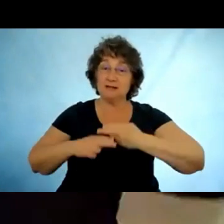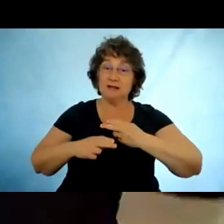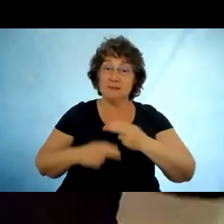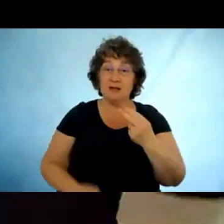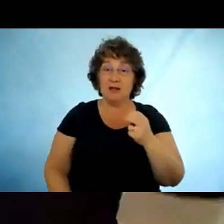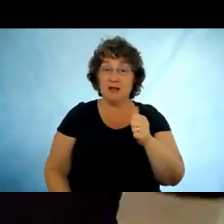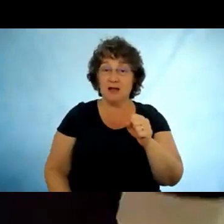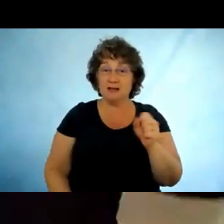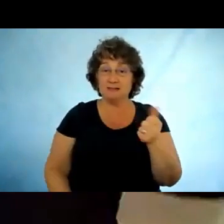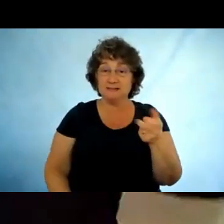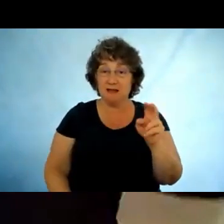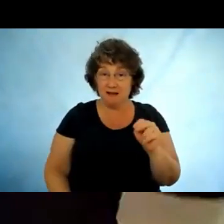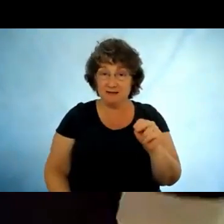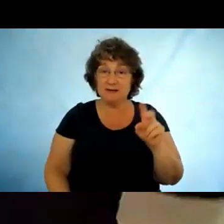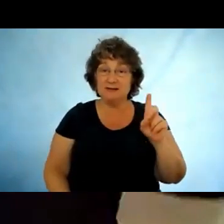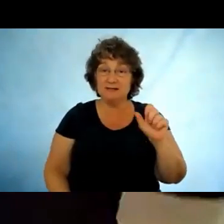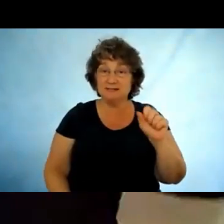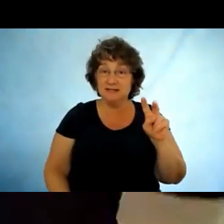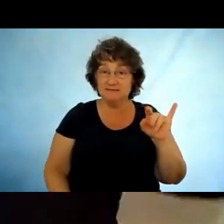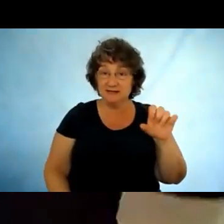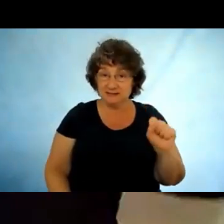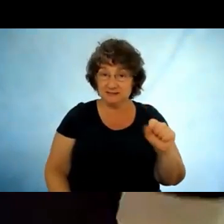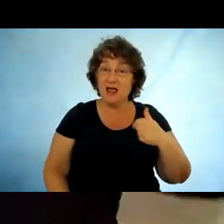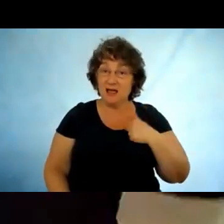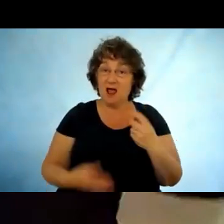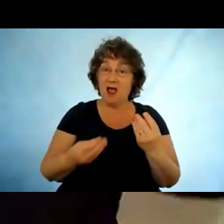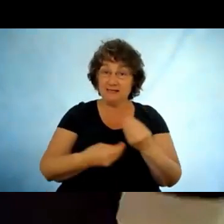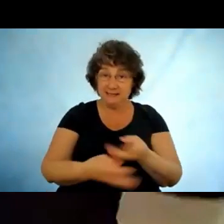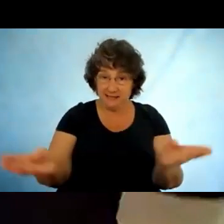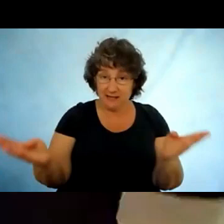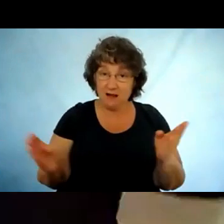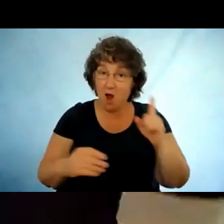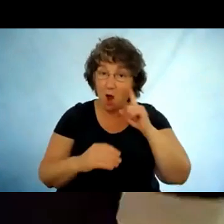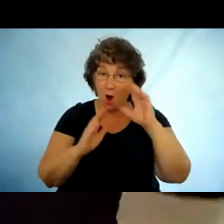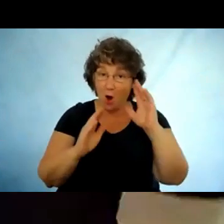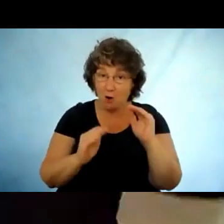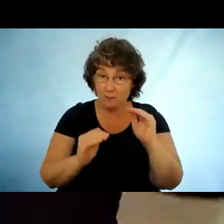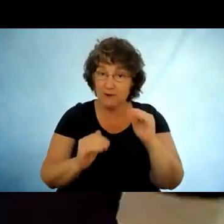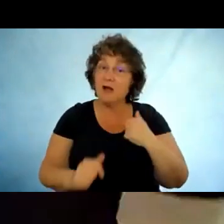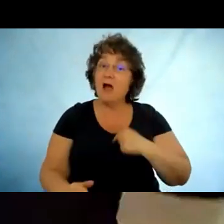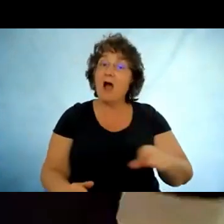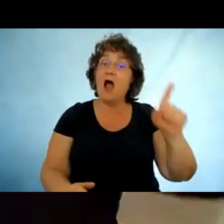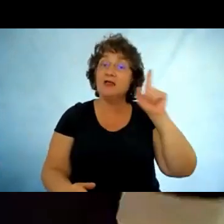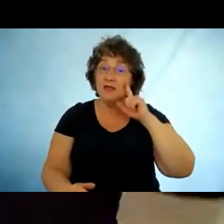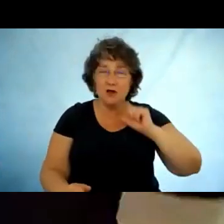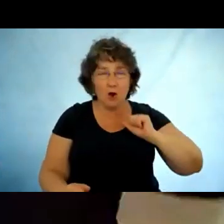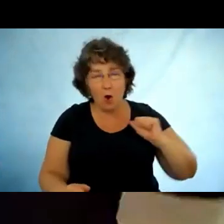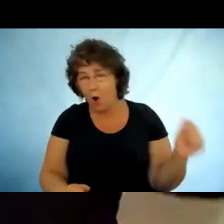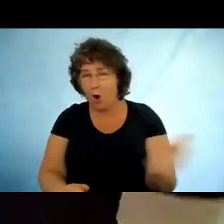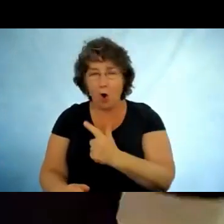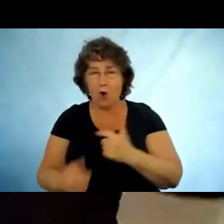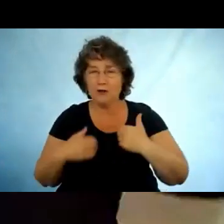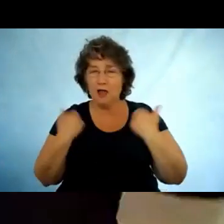hope dealer. I believe that every young person has a right to be engaged, empowered, and provided